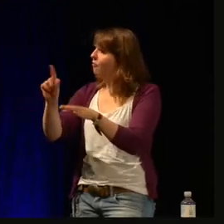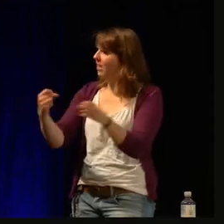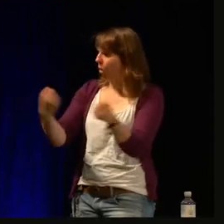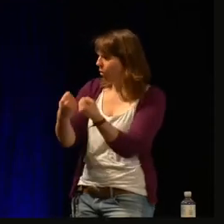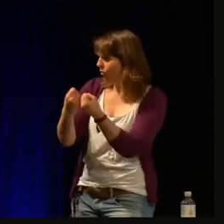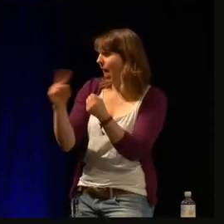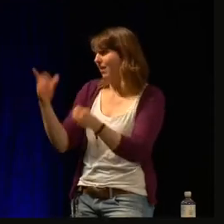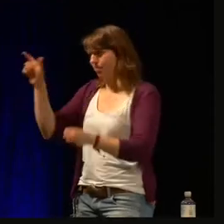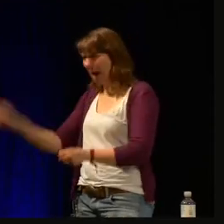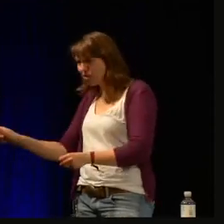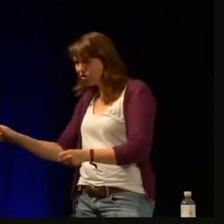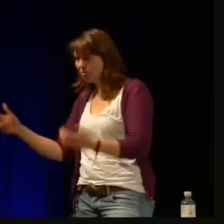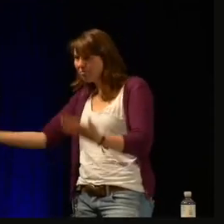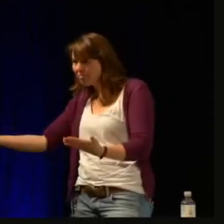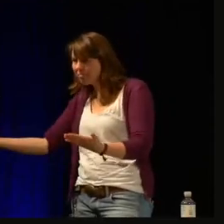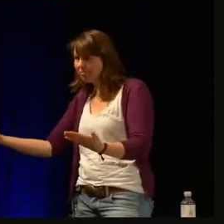and evaluate